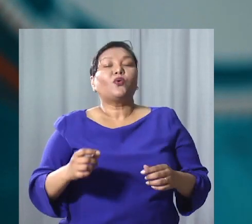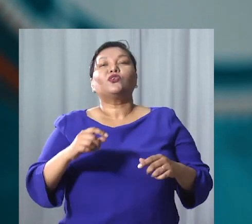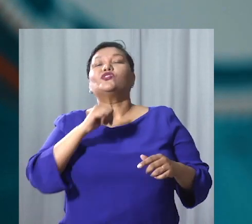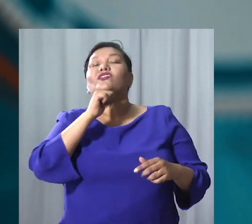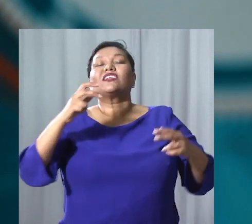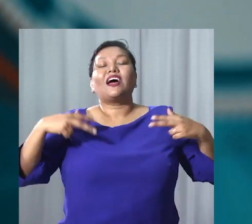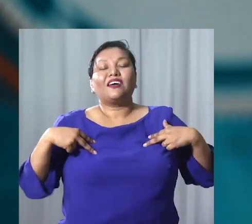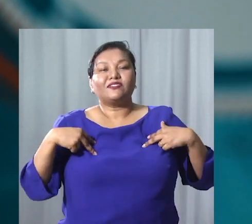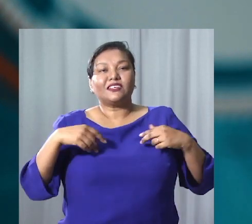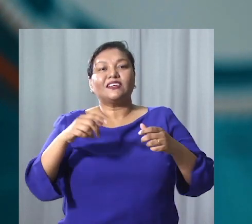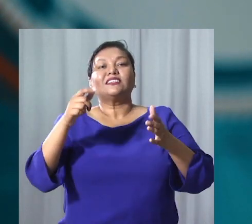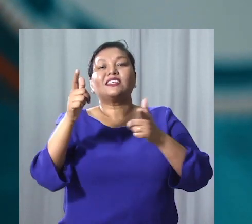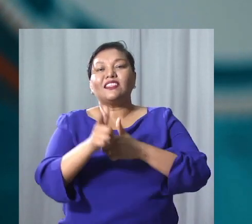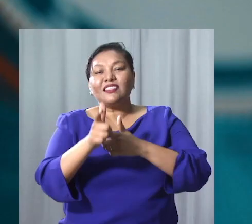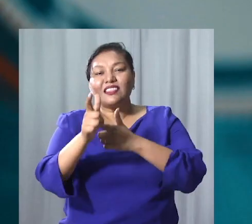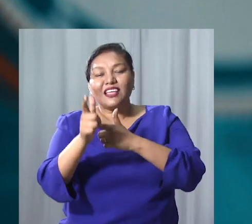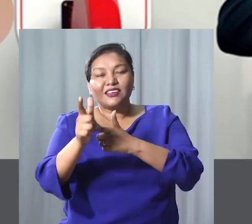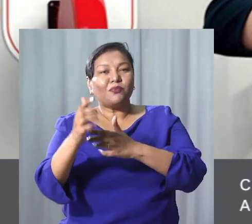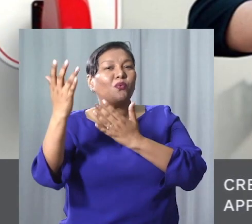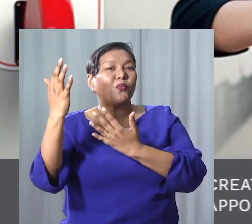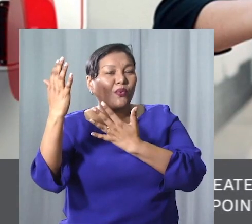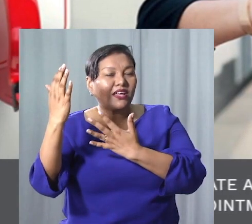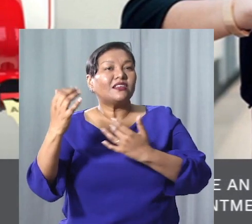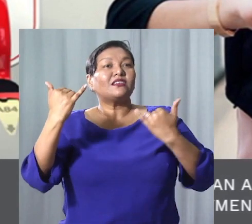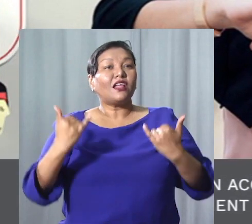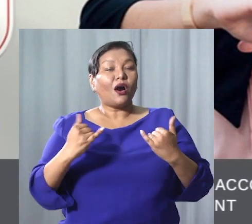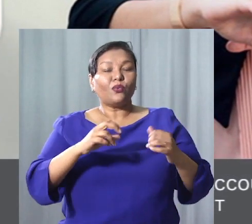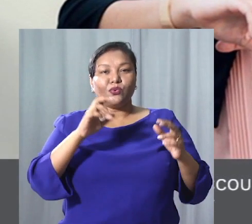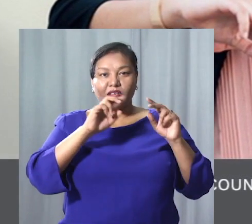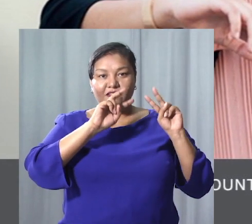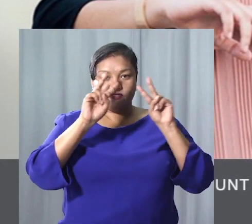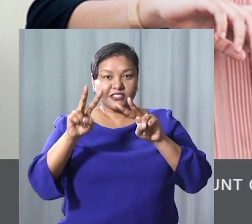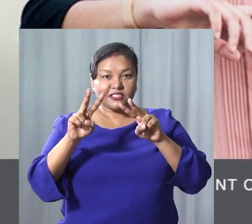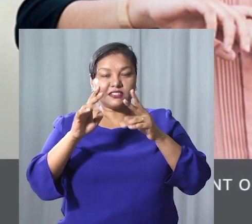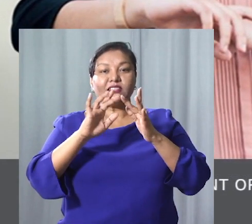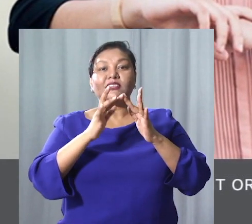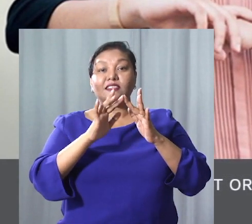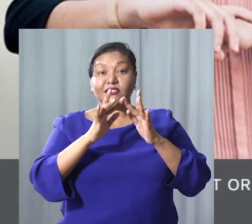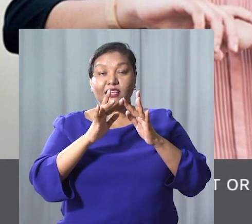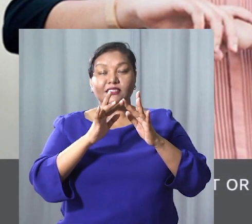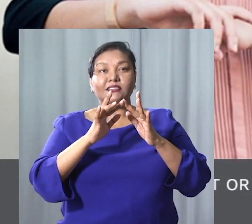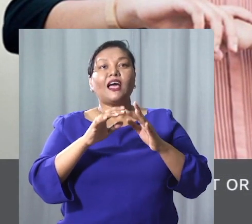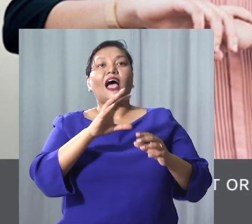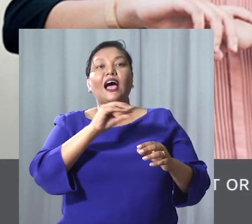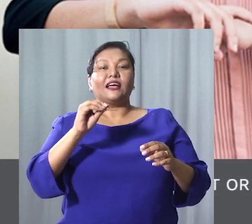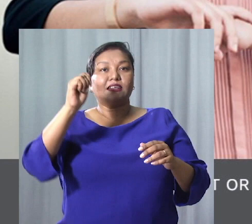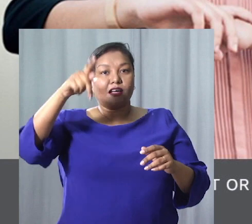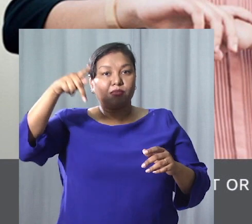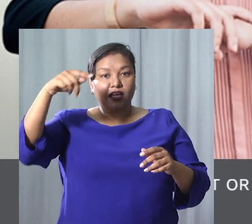we also provide the ability to apply for an appointment online using any device with internet